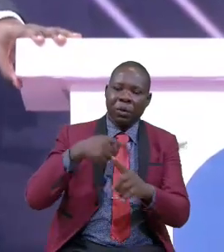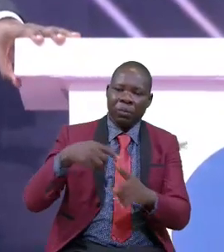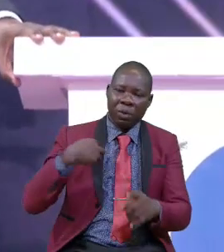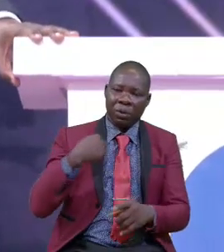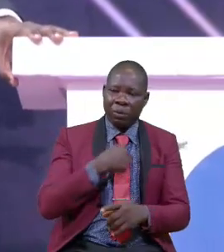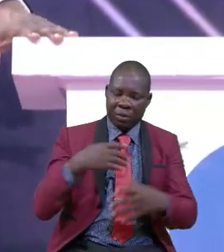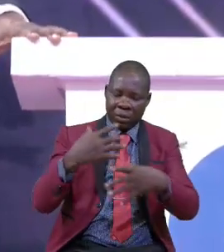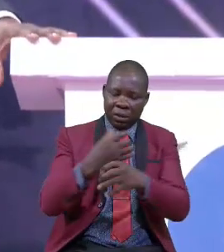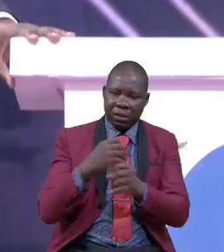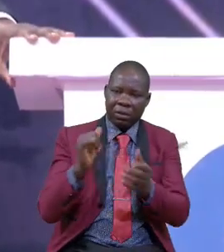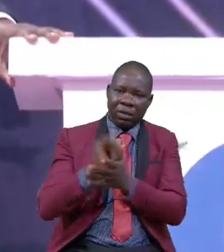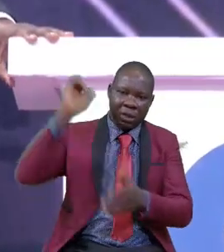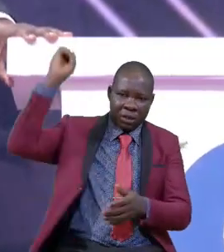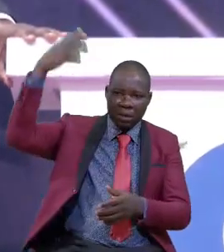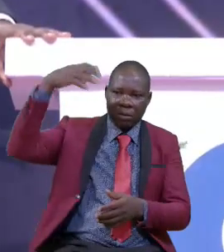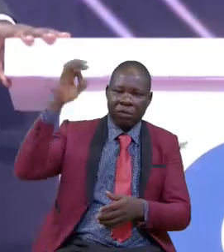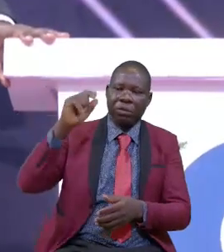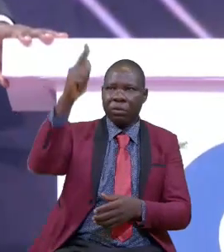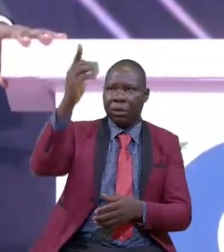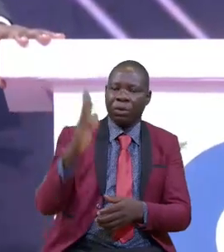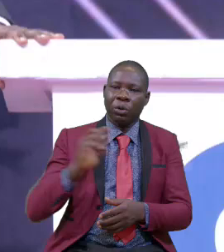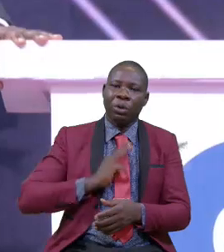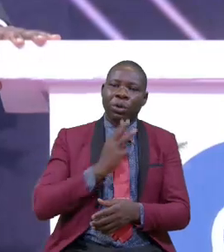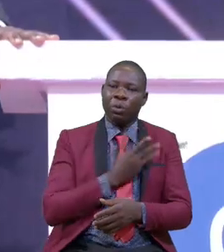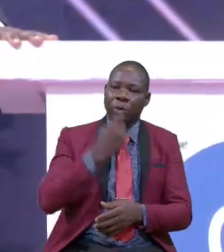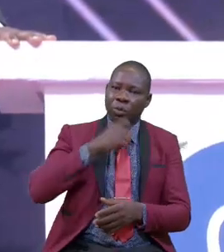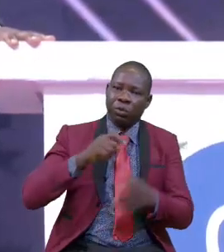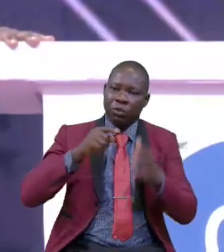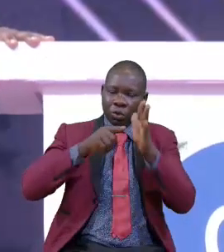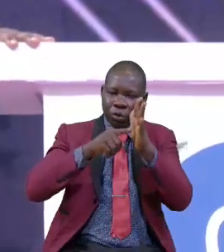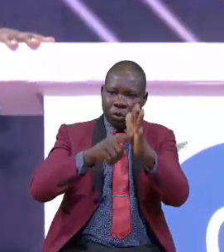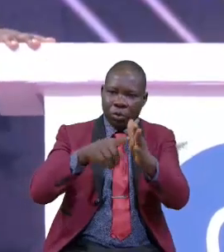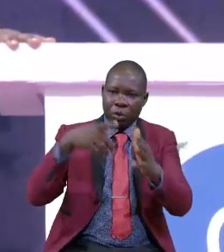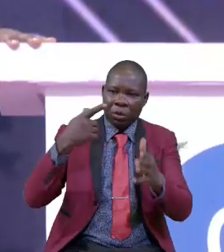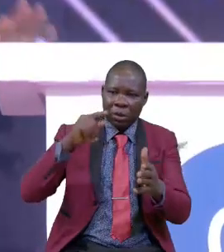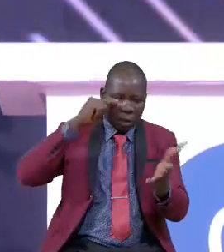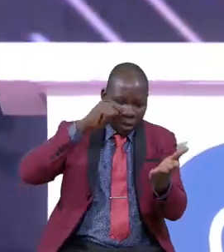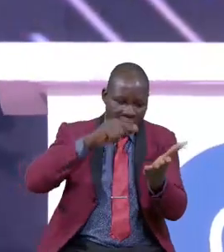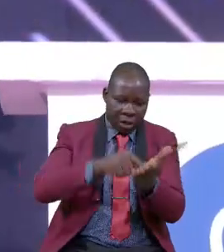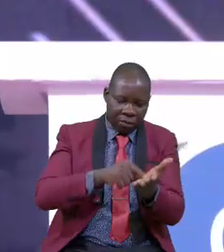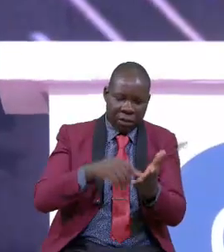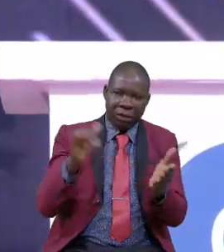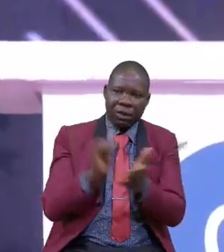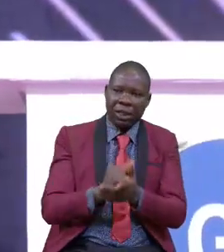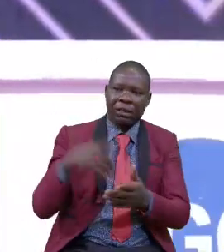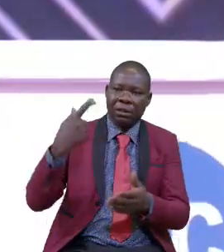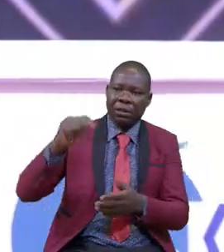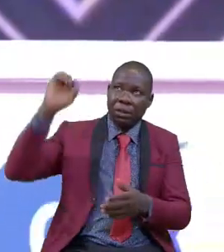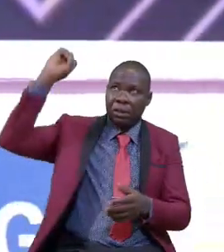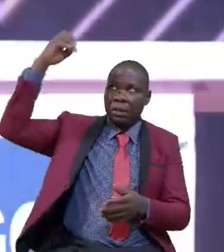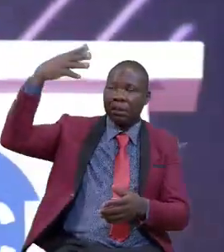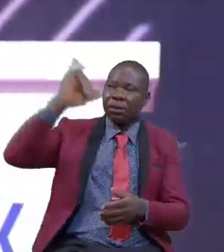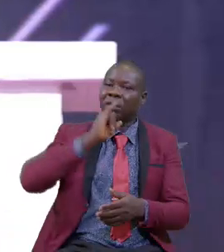we must show the evidence that grace is there. Because, you know, if I remain